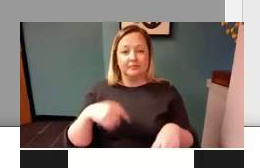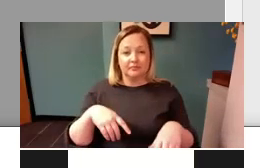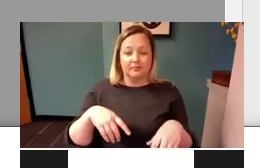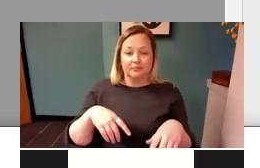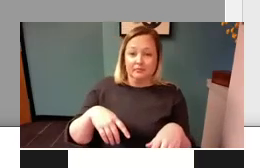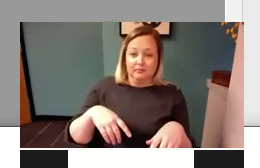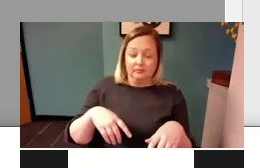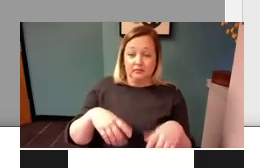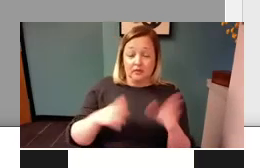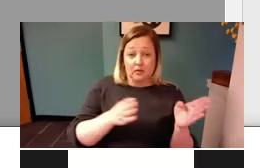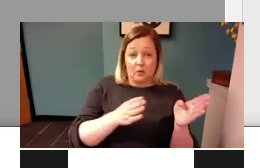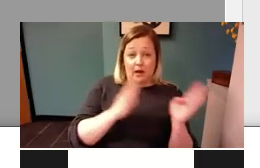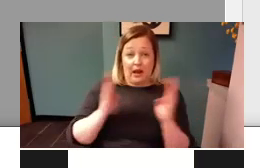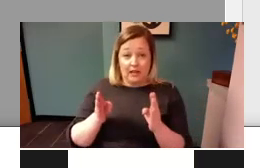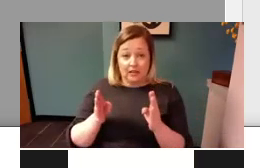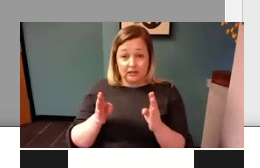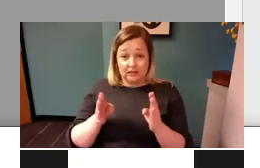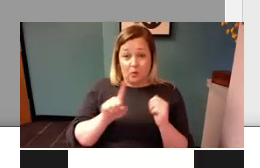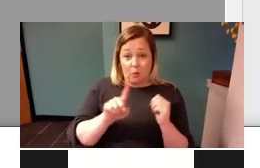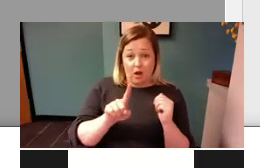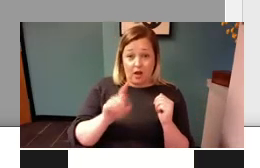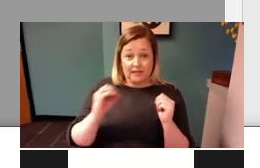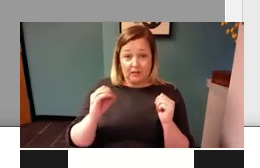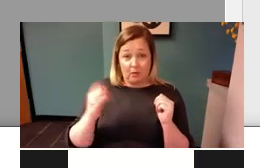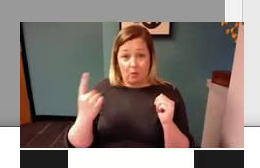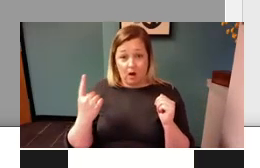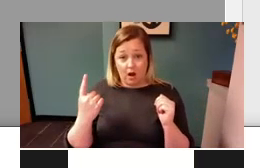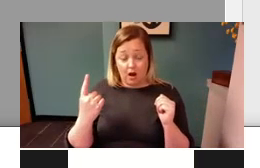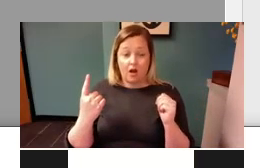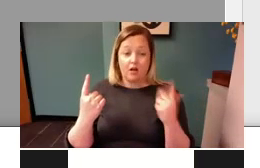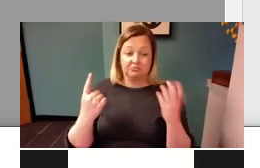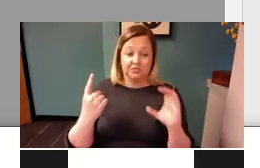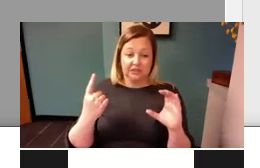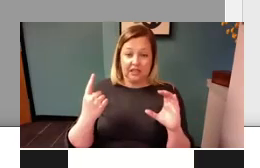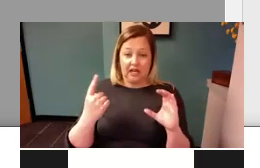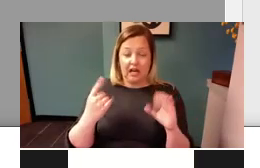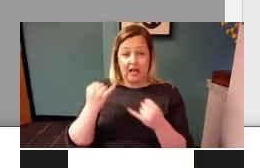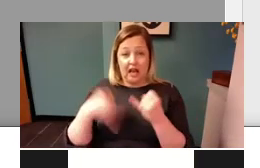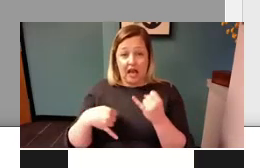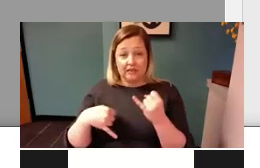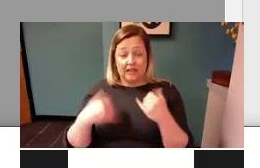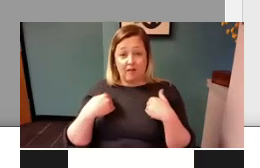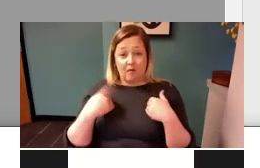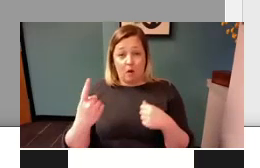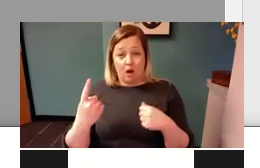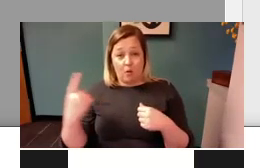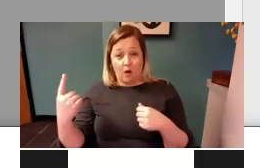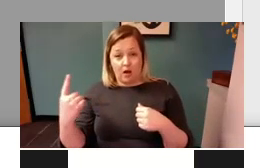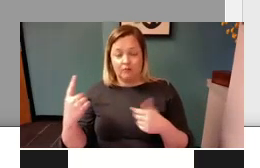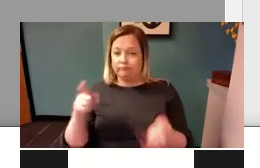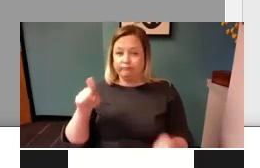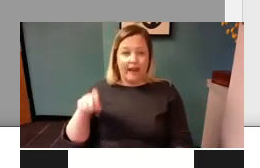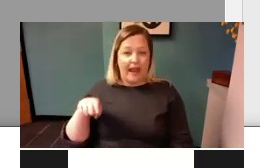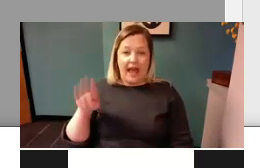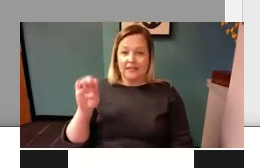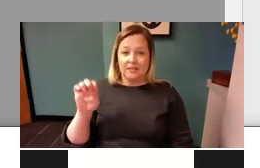0, then 1, that ends up being C. And finally, we have 1, then a 1, that has to be D, right? So